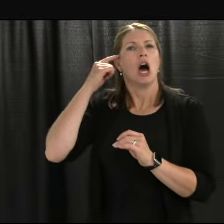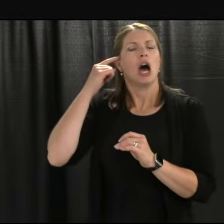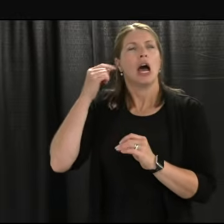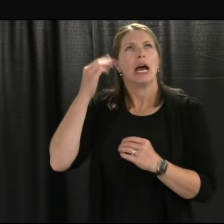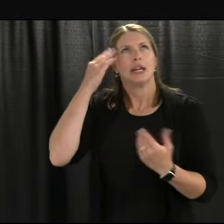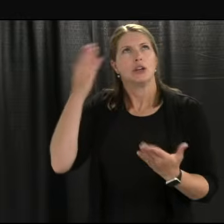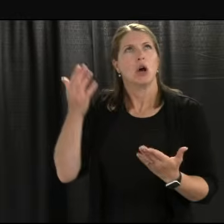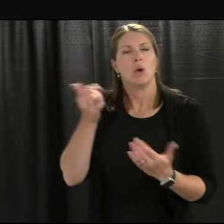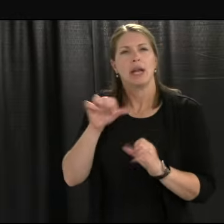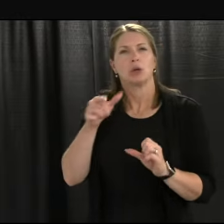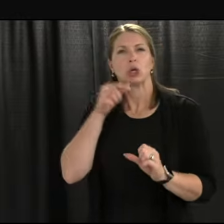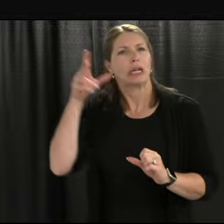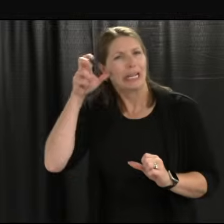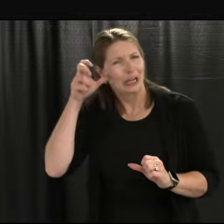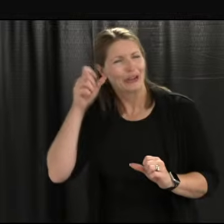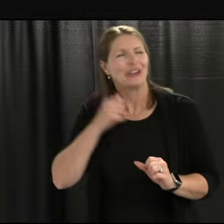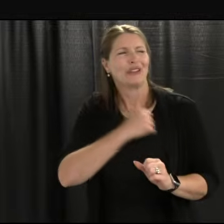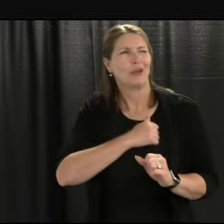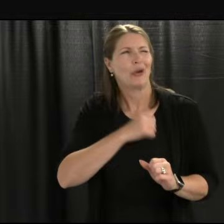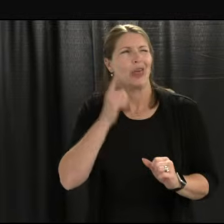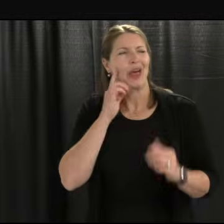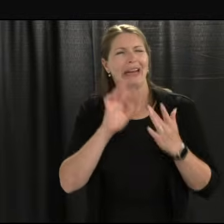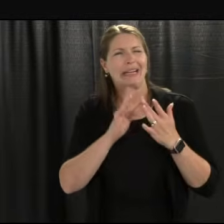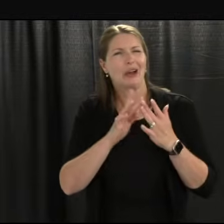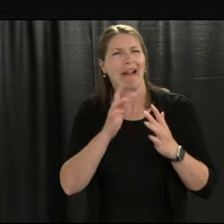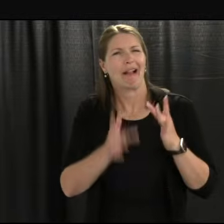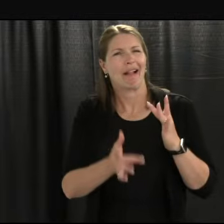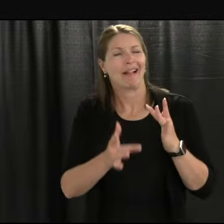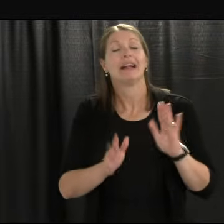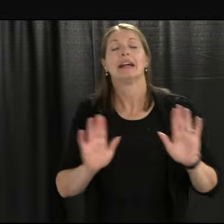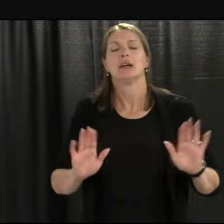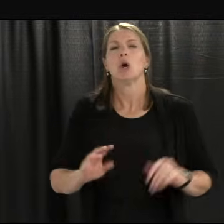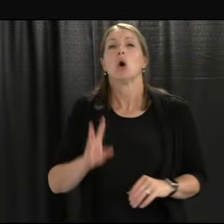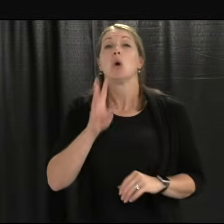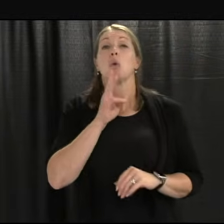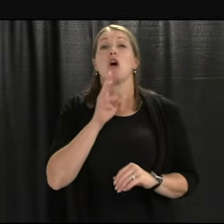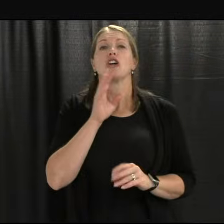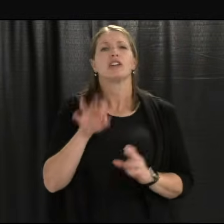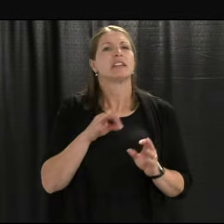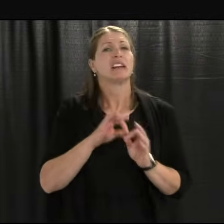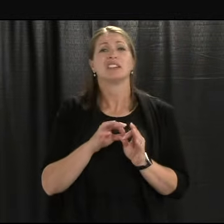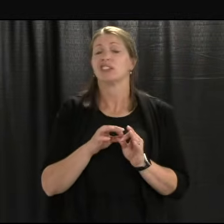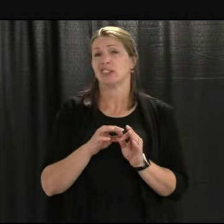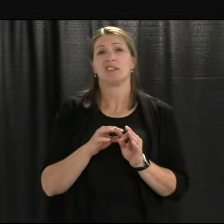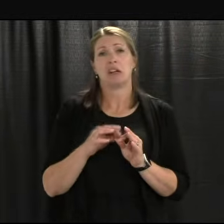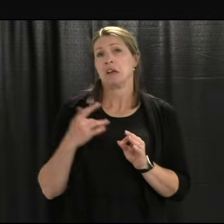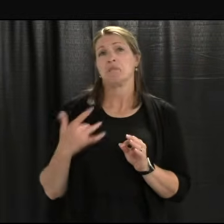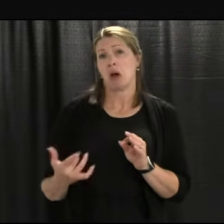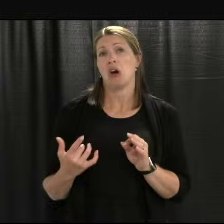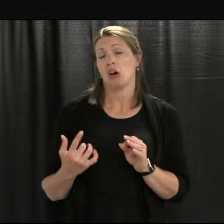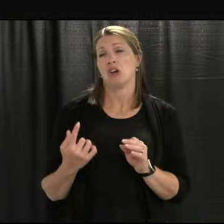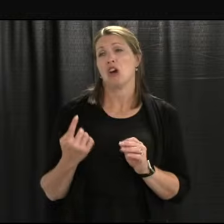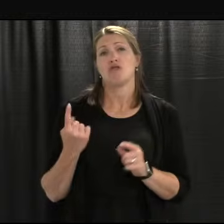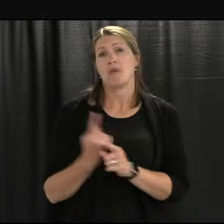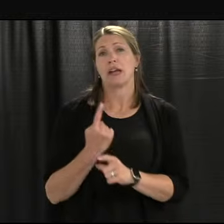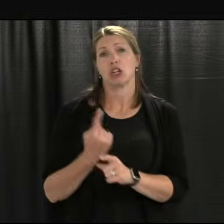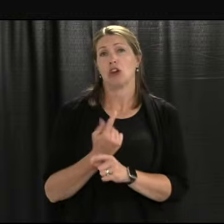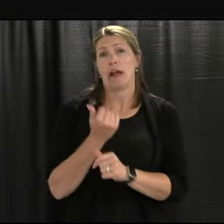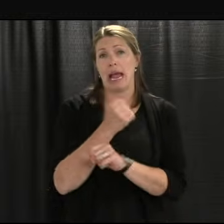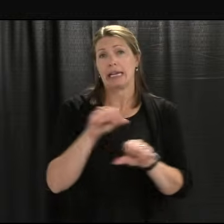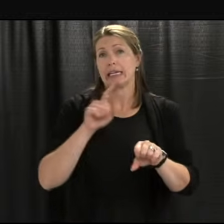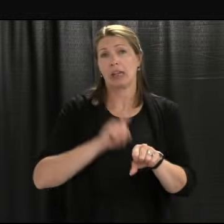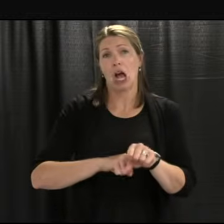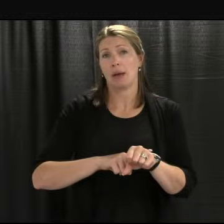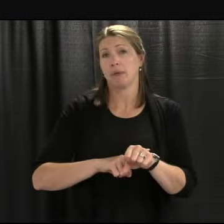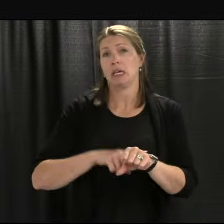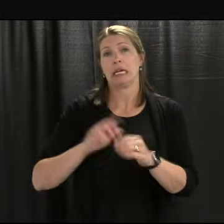you. The water testing is done as a matter of routine after an evacuation. It's part